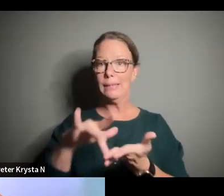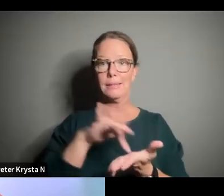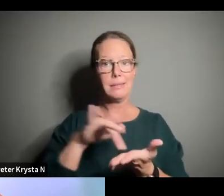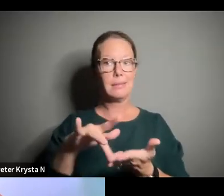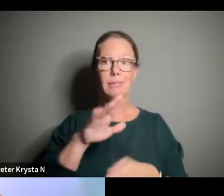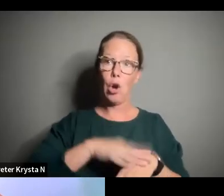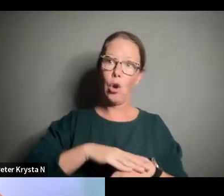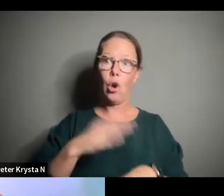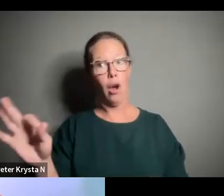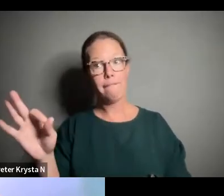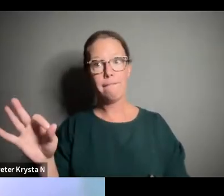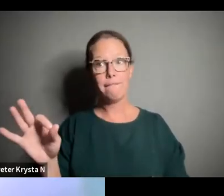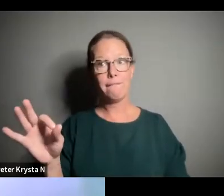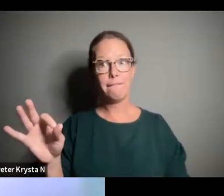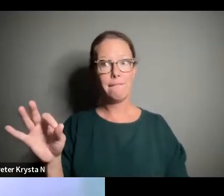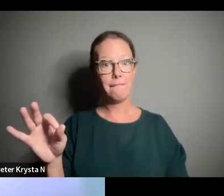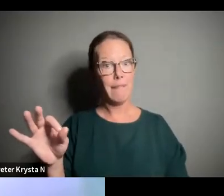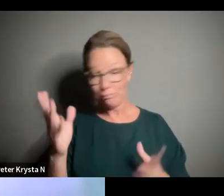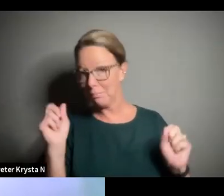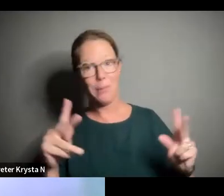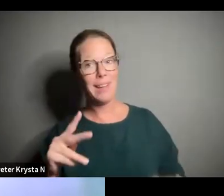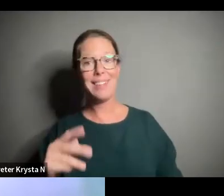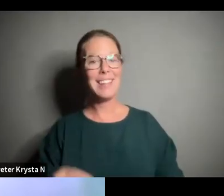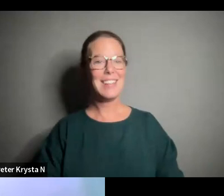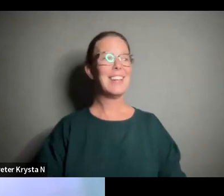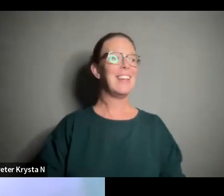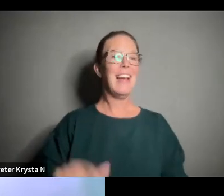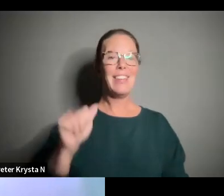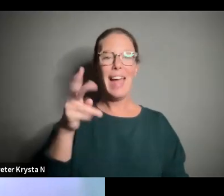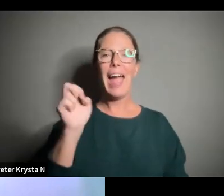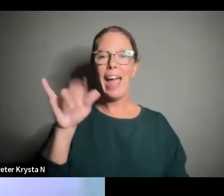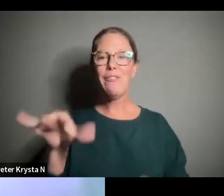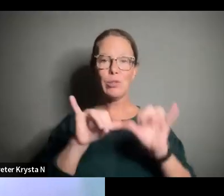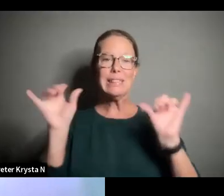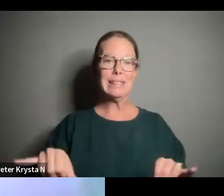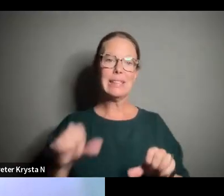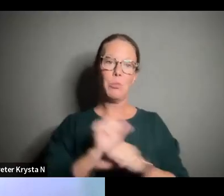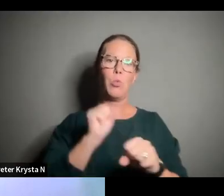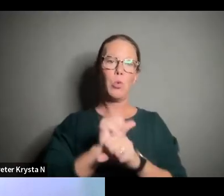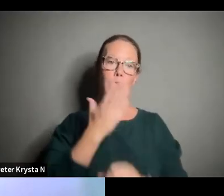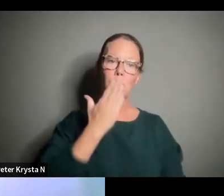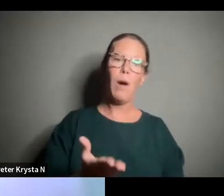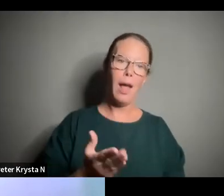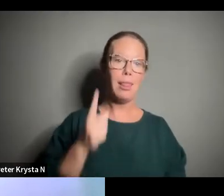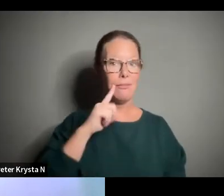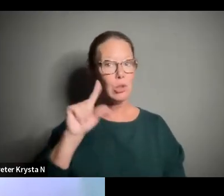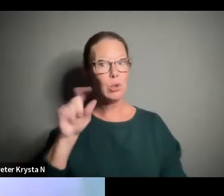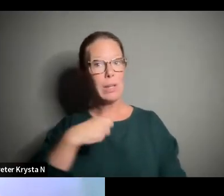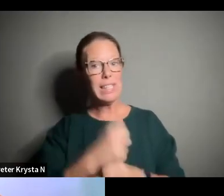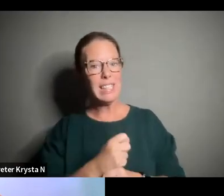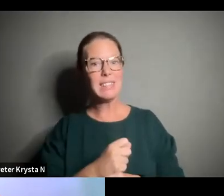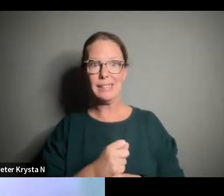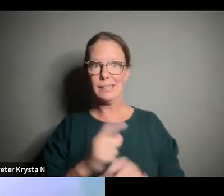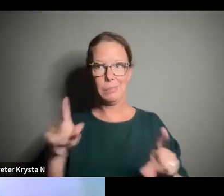that's all right then. So there's an on and off, and the Avery system does work well, as the person said, for 20 years. It's been around